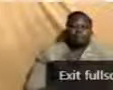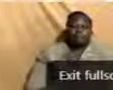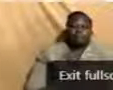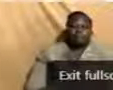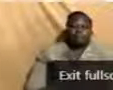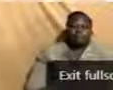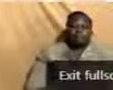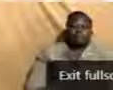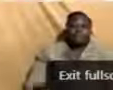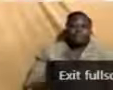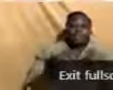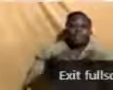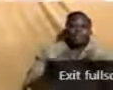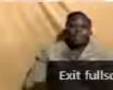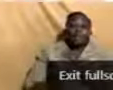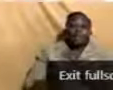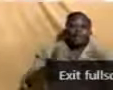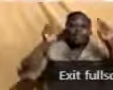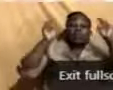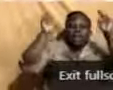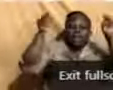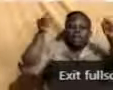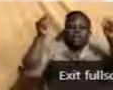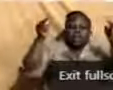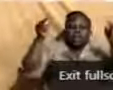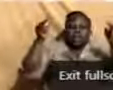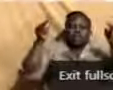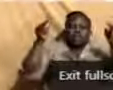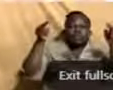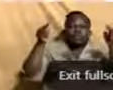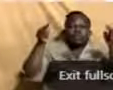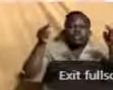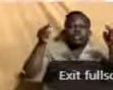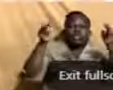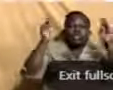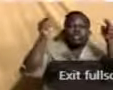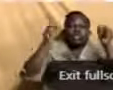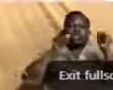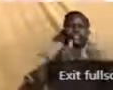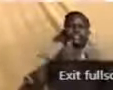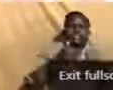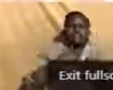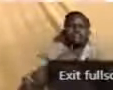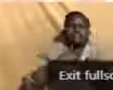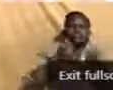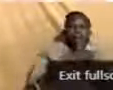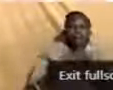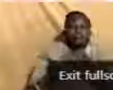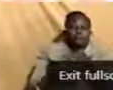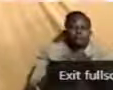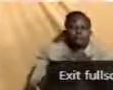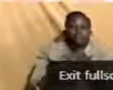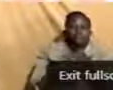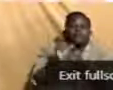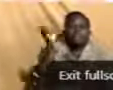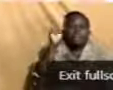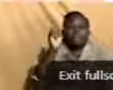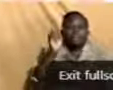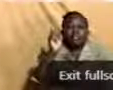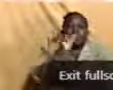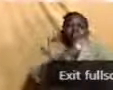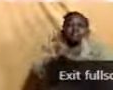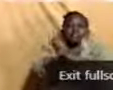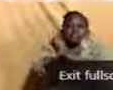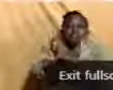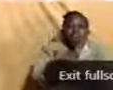I'll now turn to the issue which is generating a bit of some controversy here, presidential immunity.